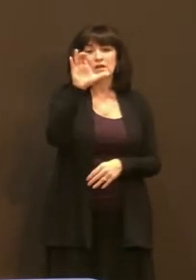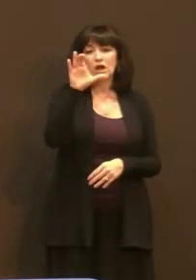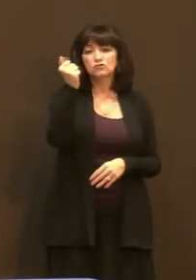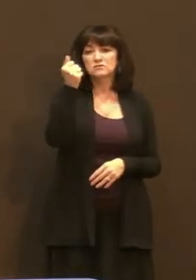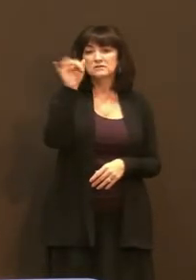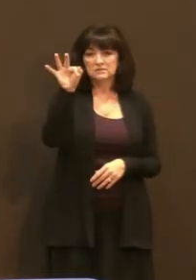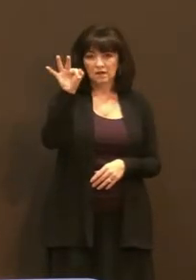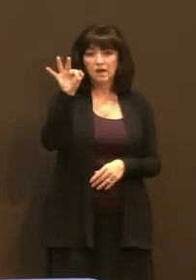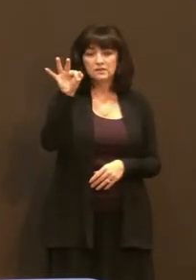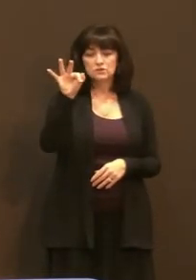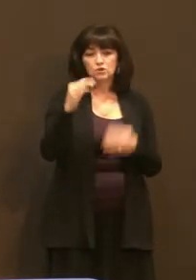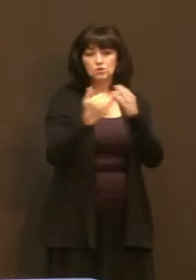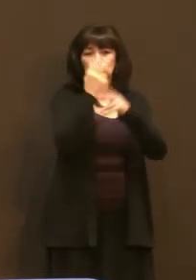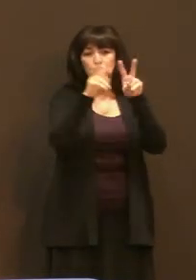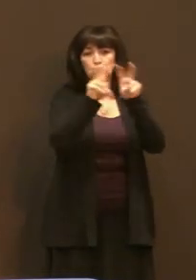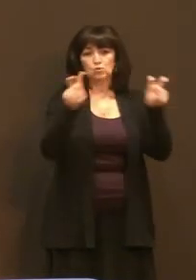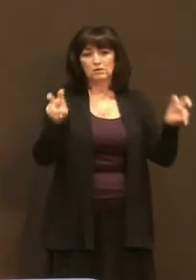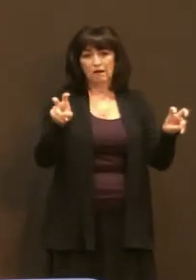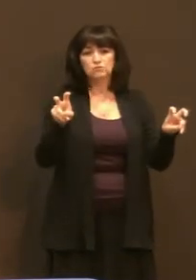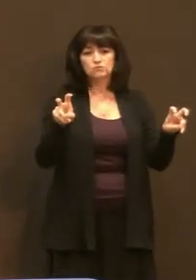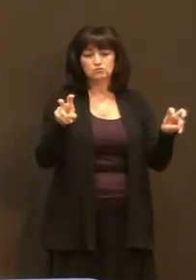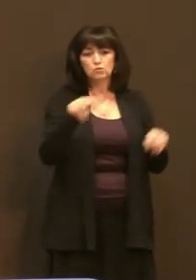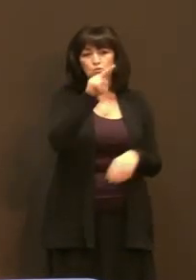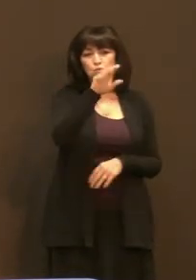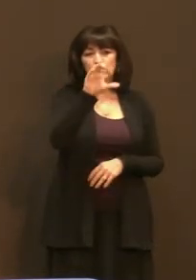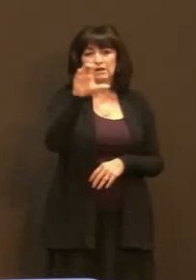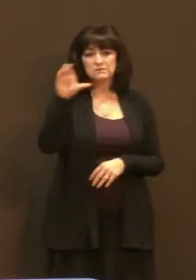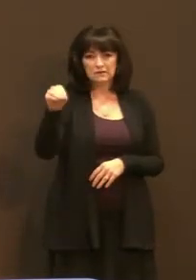cases in Newcastle County,